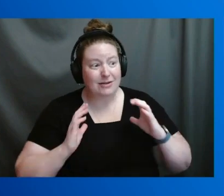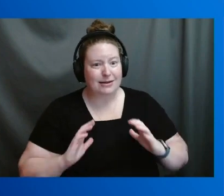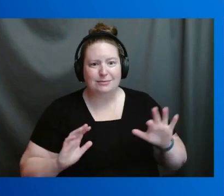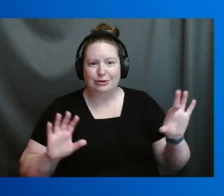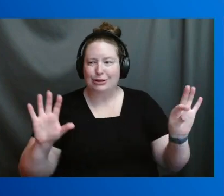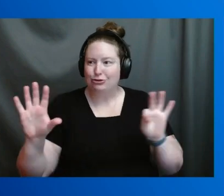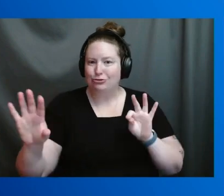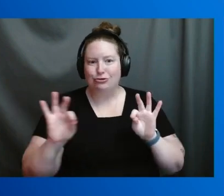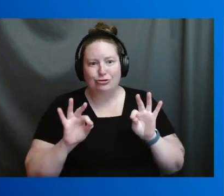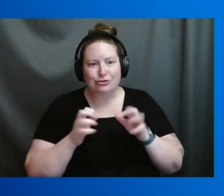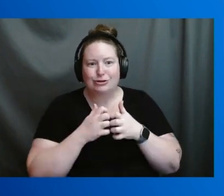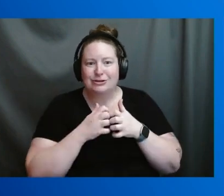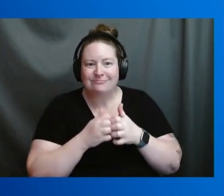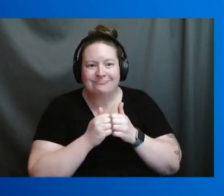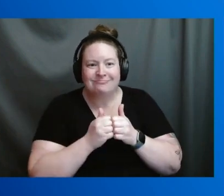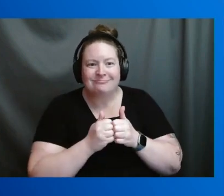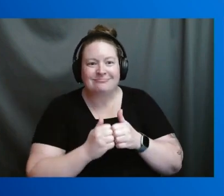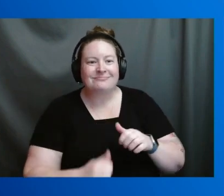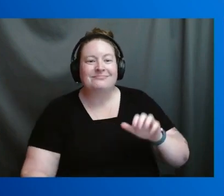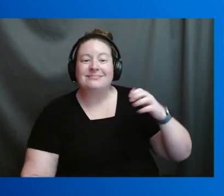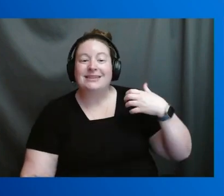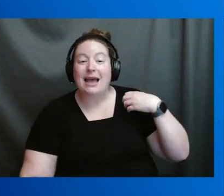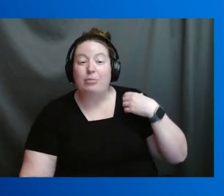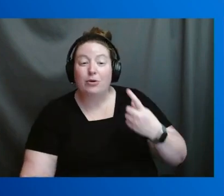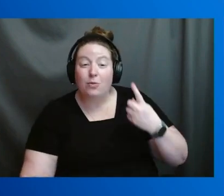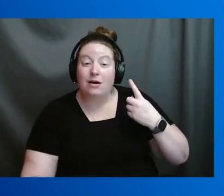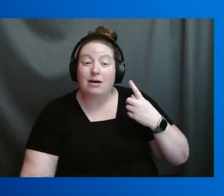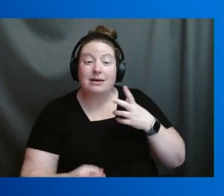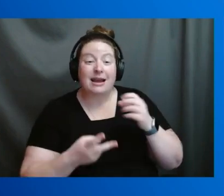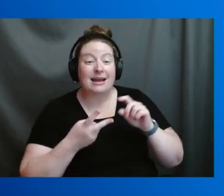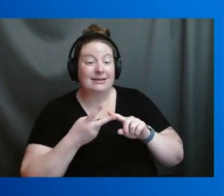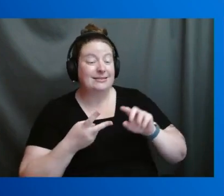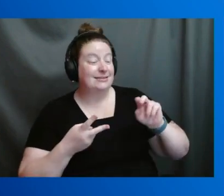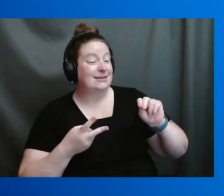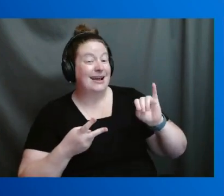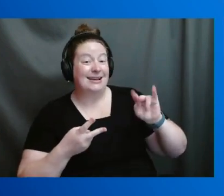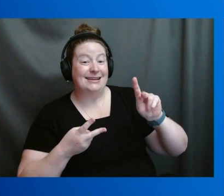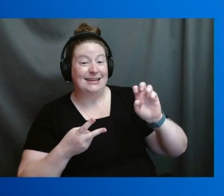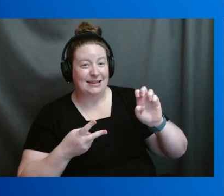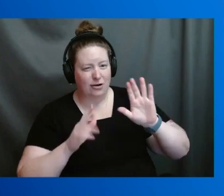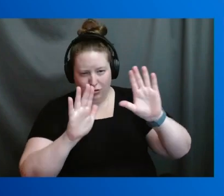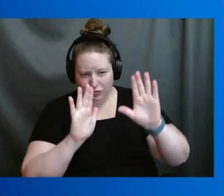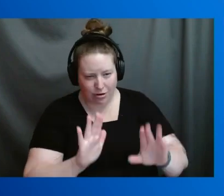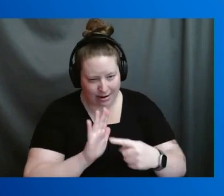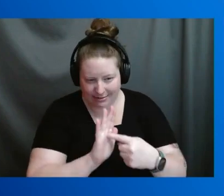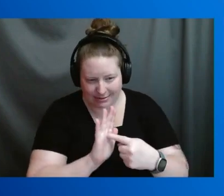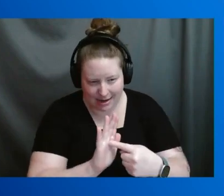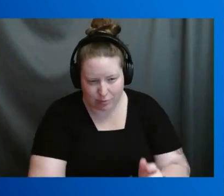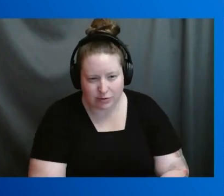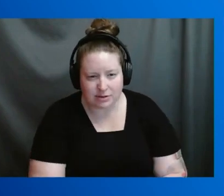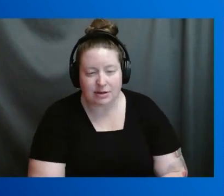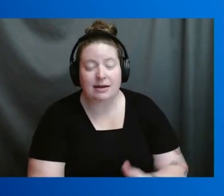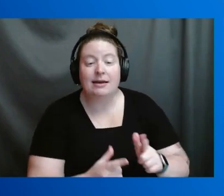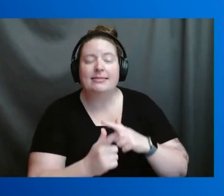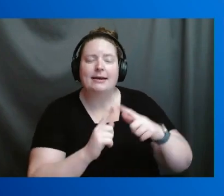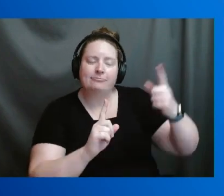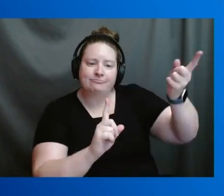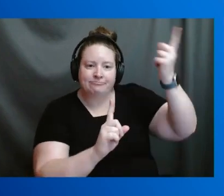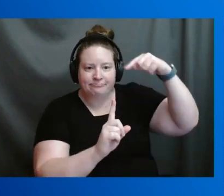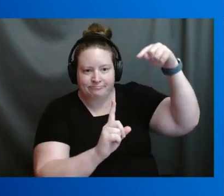Capital One and Nike are great examples of people who do that. And for me, the choice then boils down to aspects